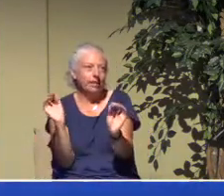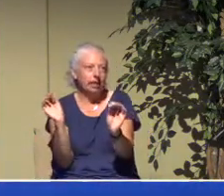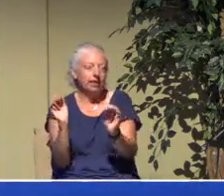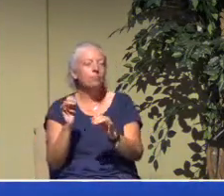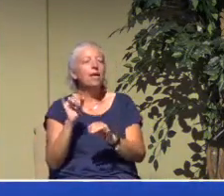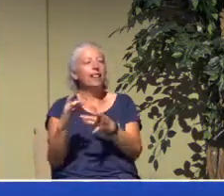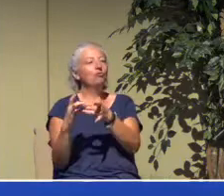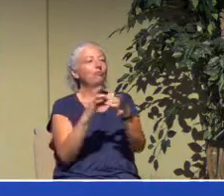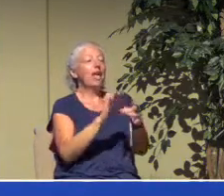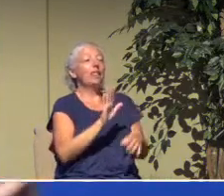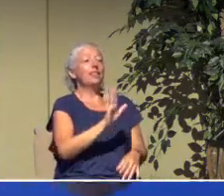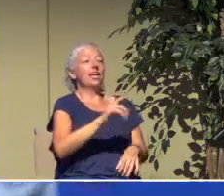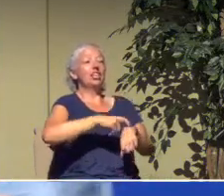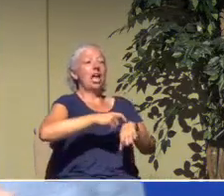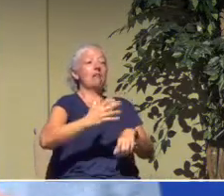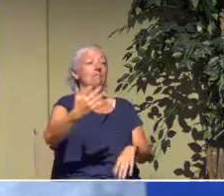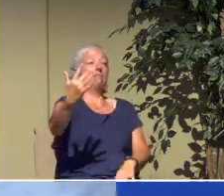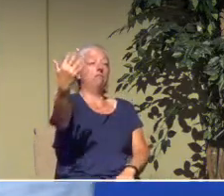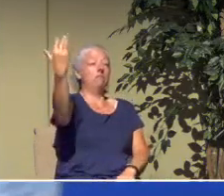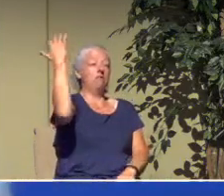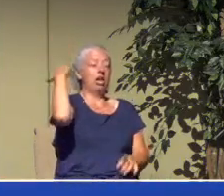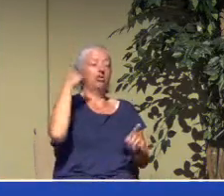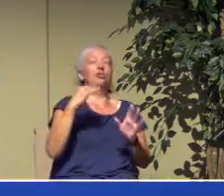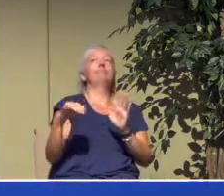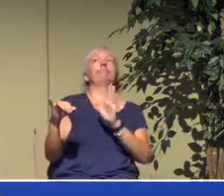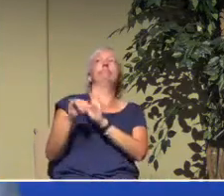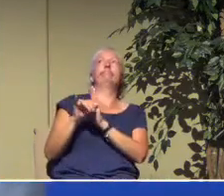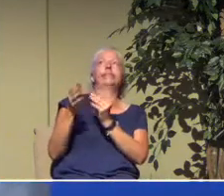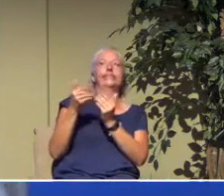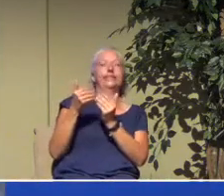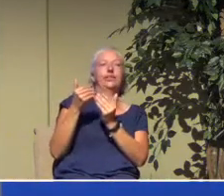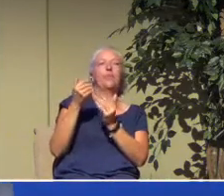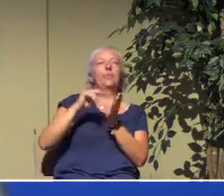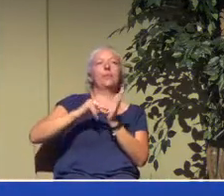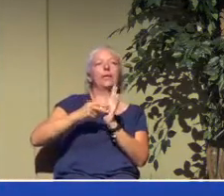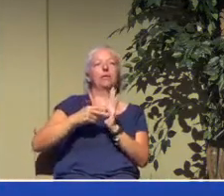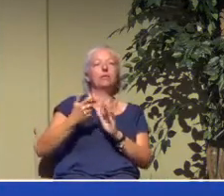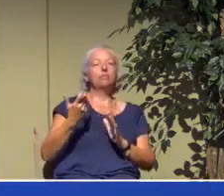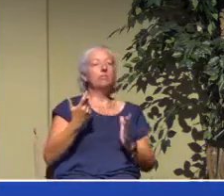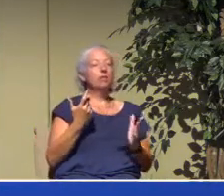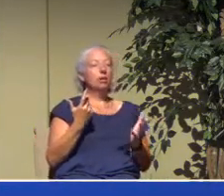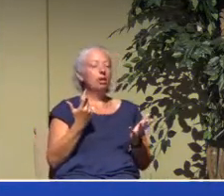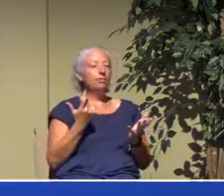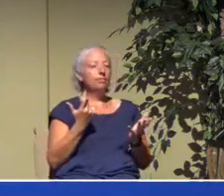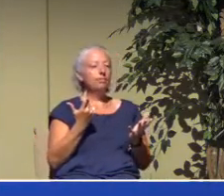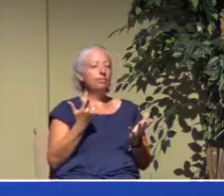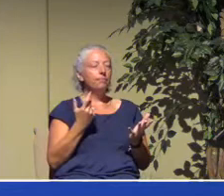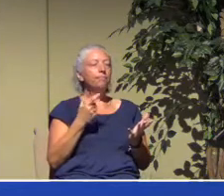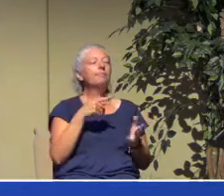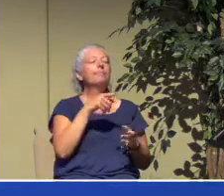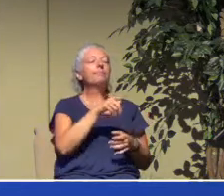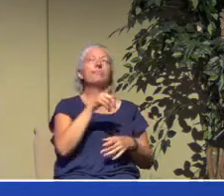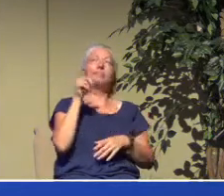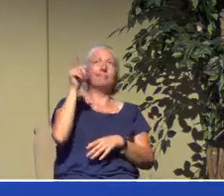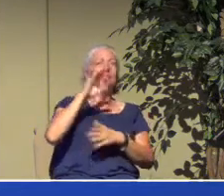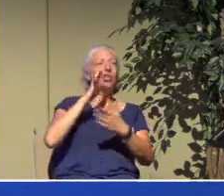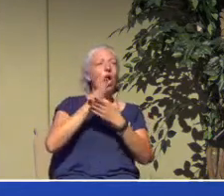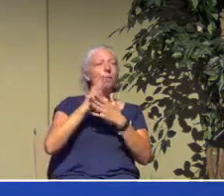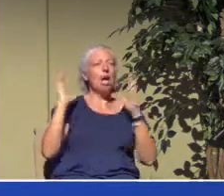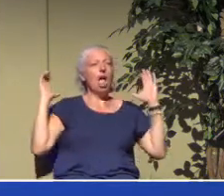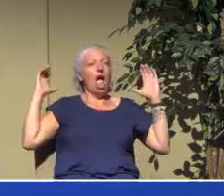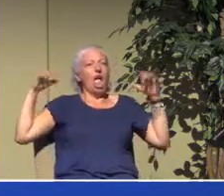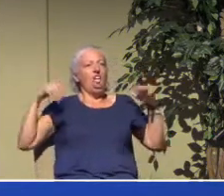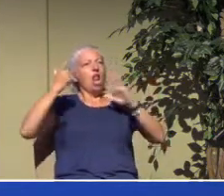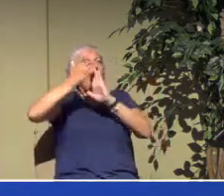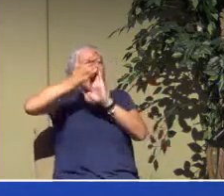they knew immediately what Jesus was talking about. He's talking about the yoke of the law or the yoke of God or the yoke of the kingdom of God. The will of